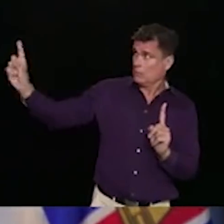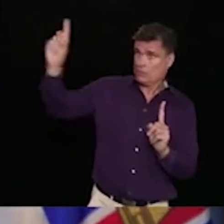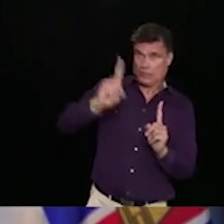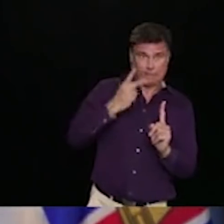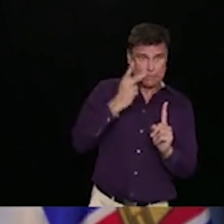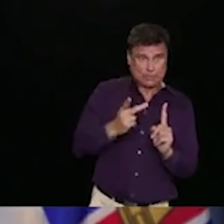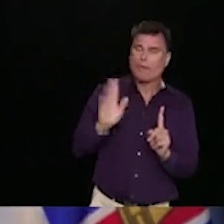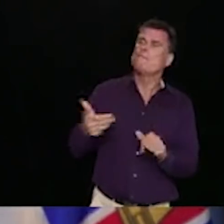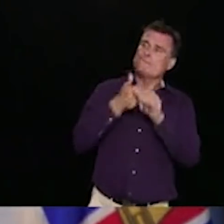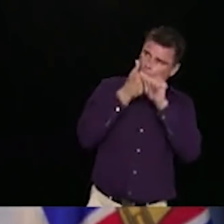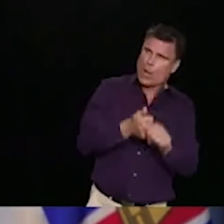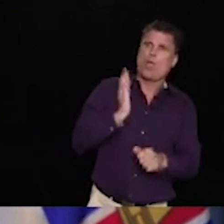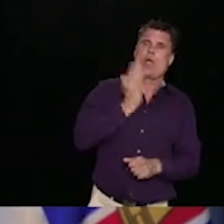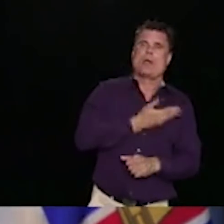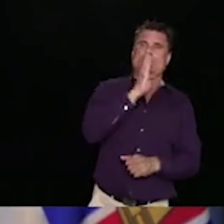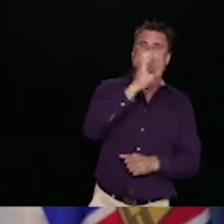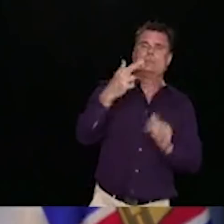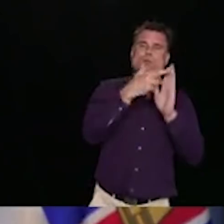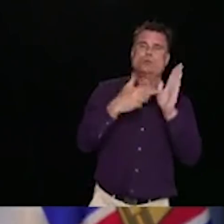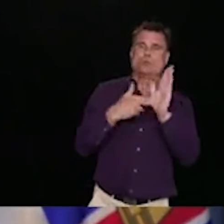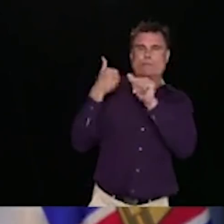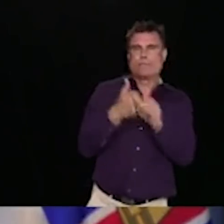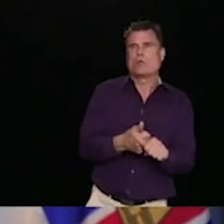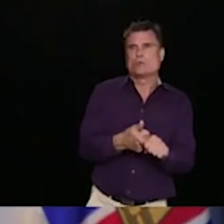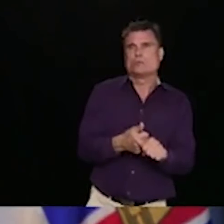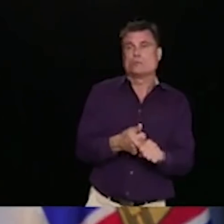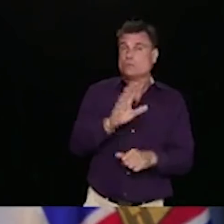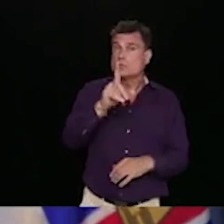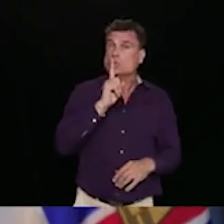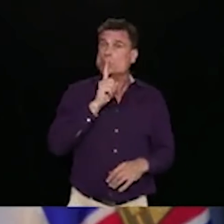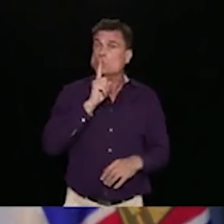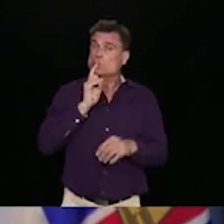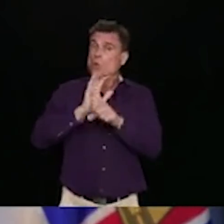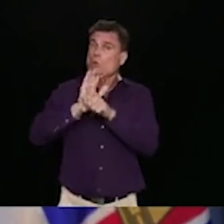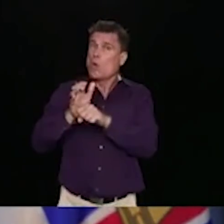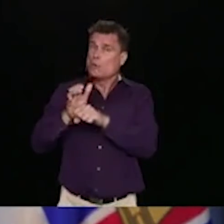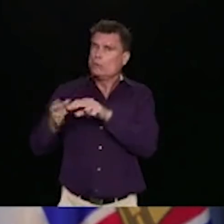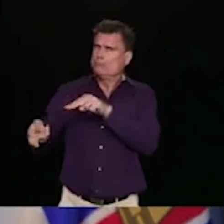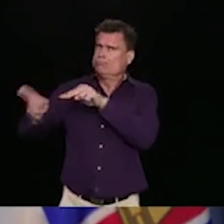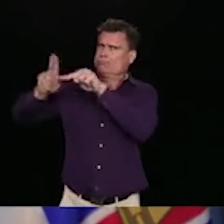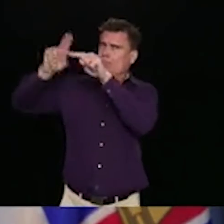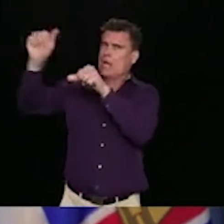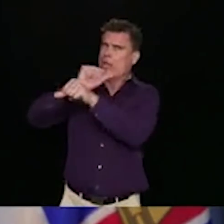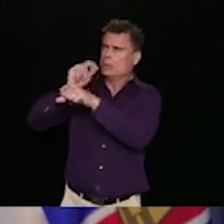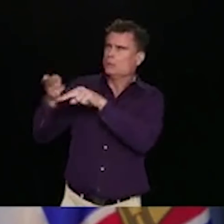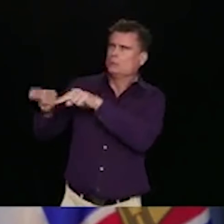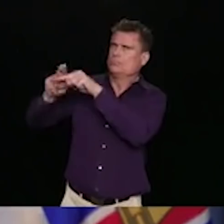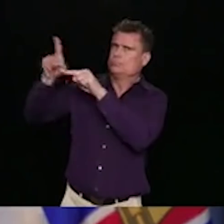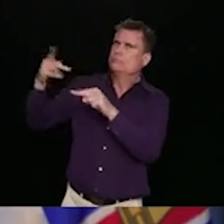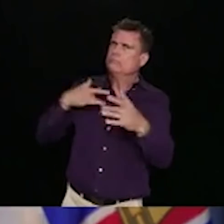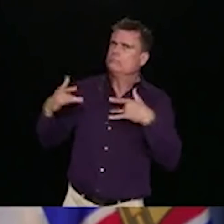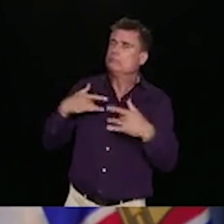people introduce the virus here from Alberta, and that is a possibility. I know my colleagues in Alberta are